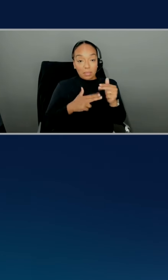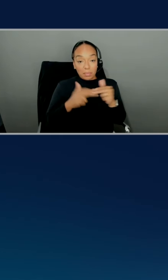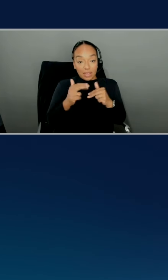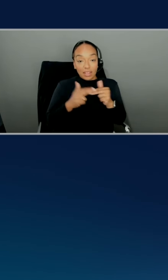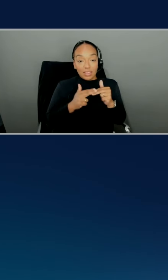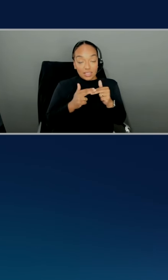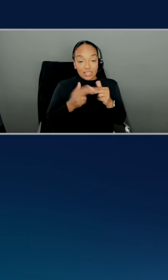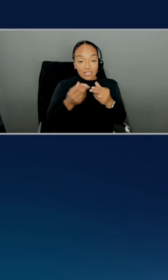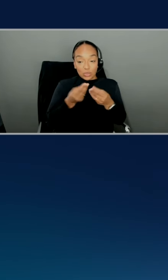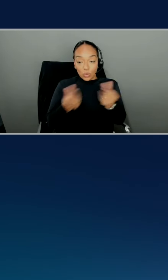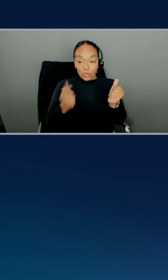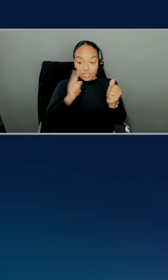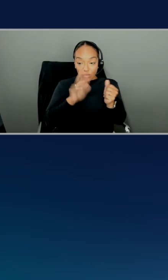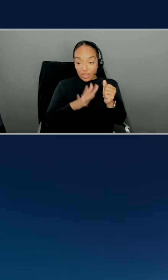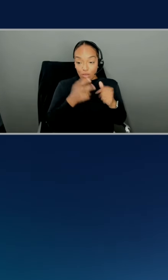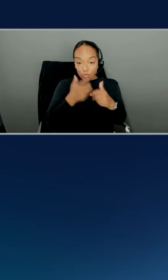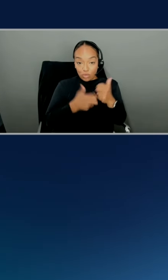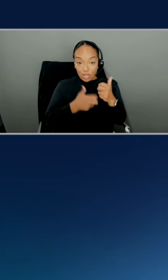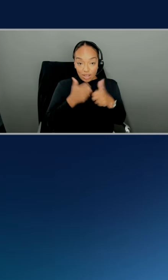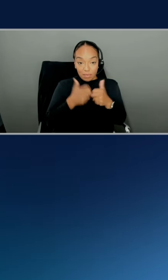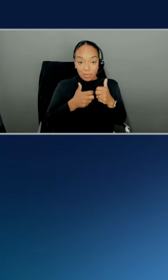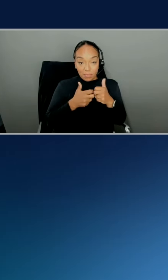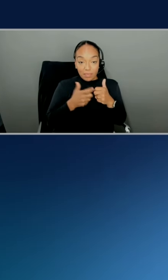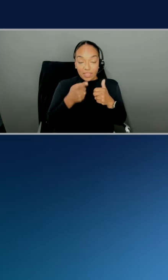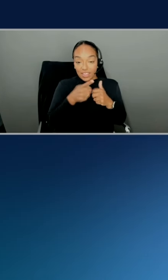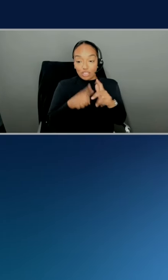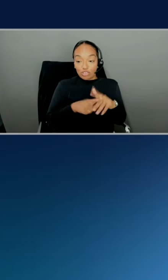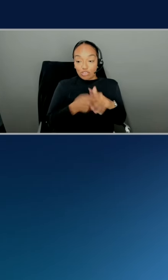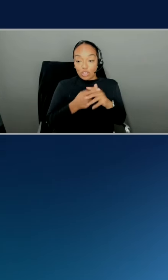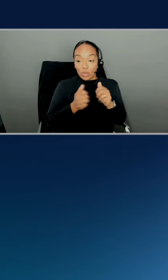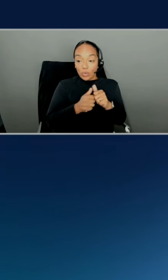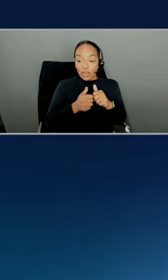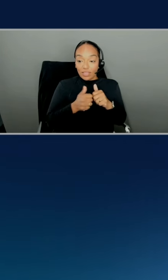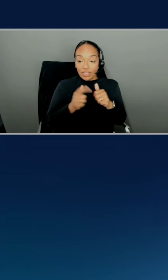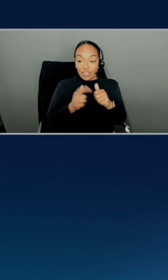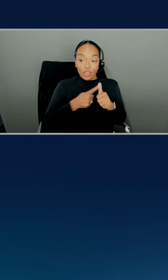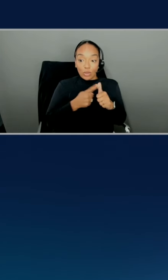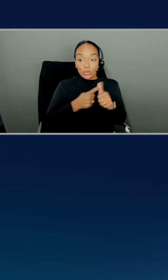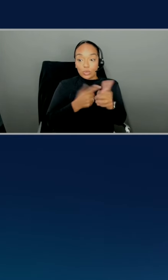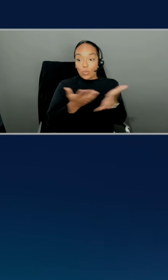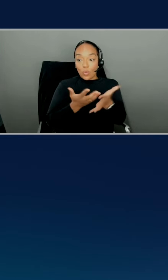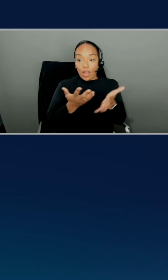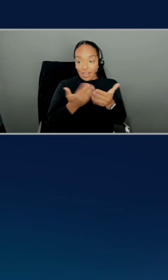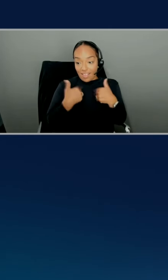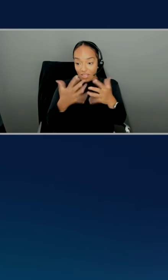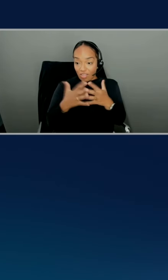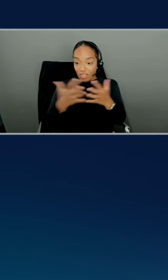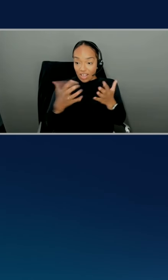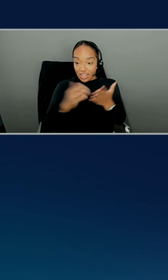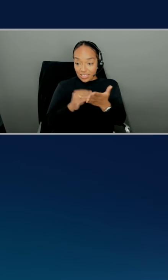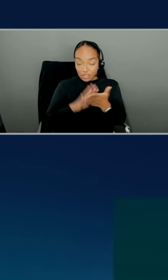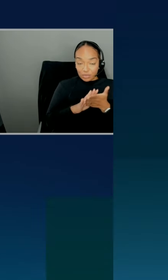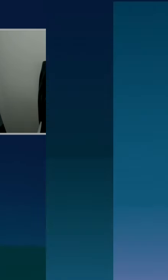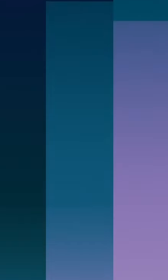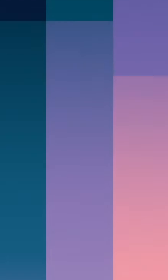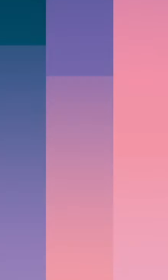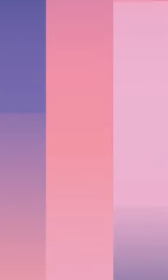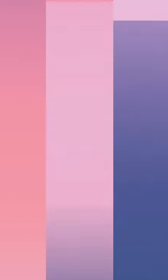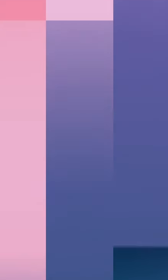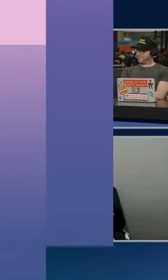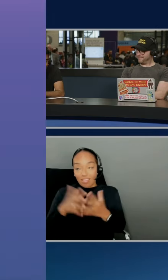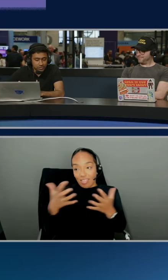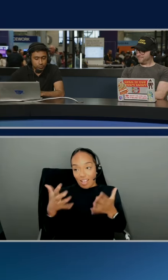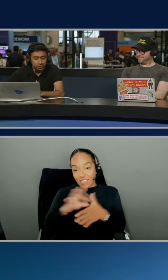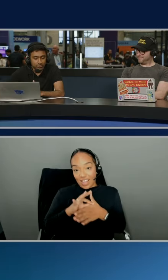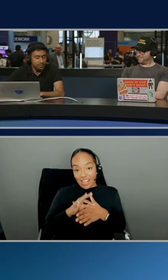problem, where do they first start with? There's a lot of documentation out there. There's a lot of content. Exactly. It's